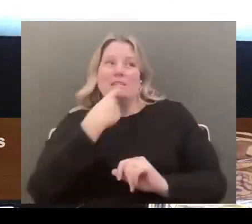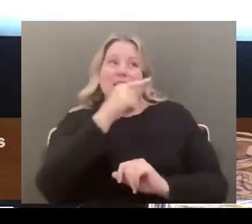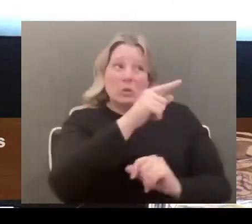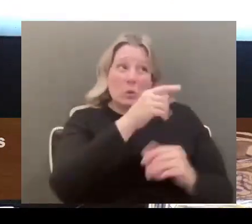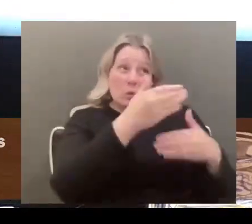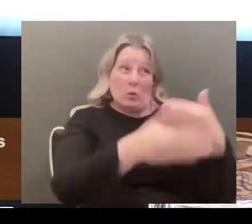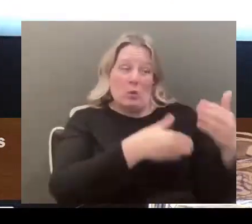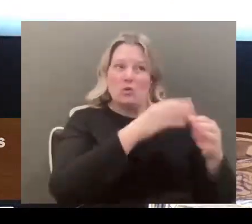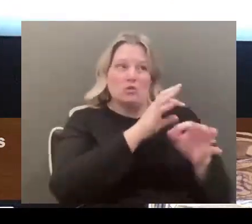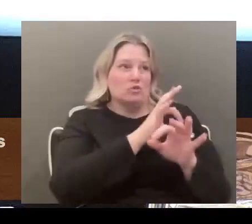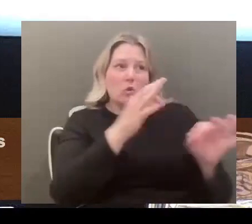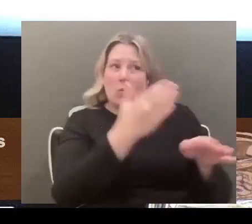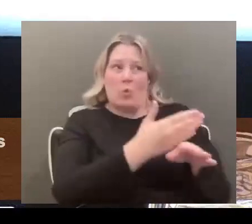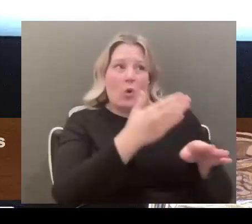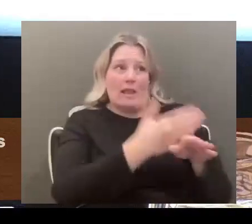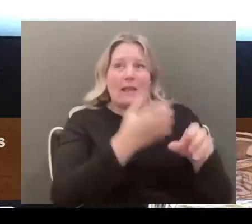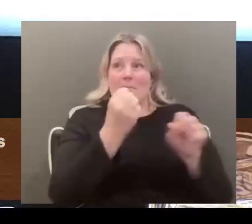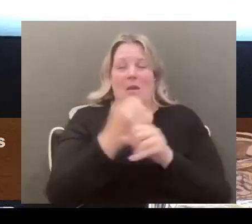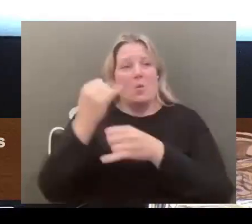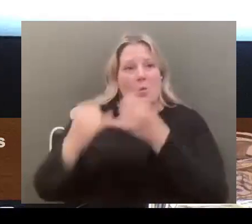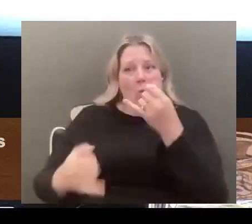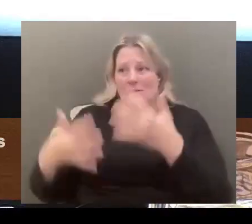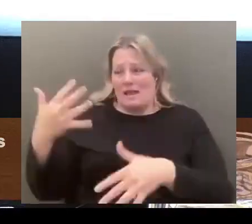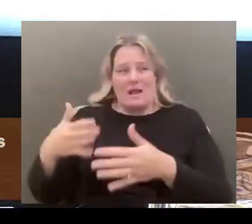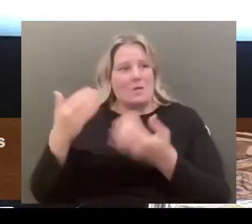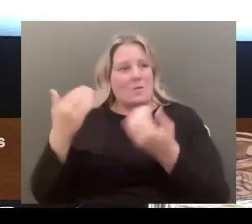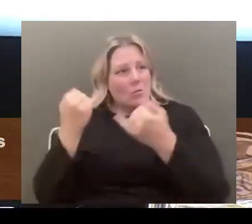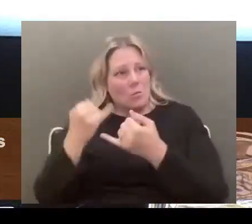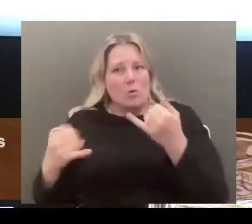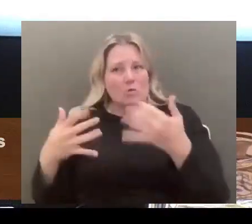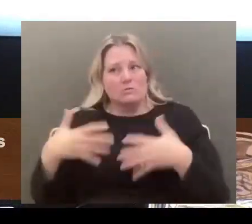causing more harm and more distress.